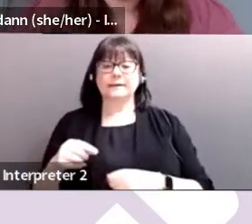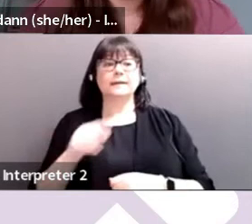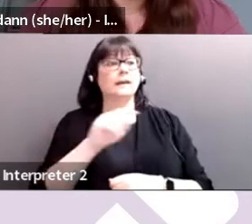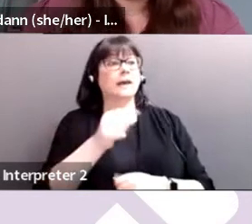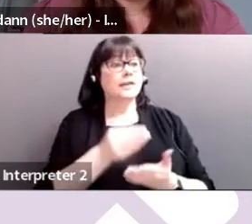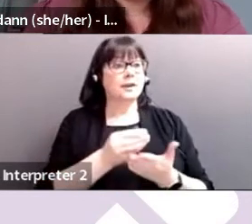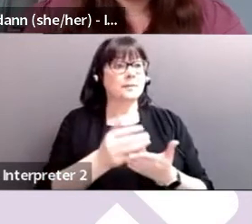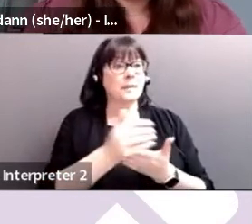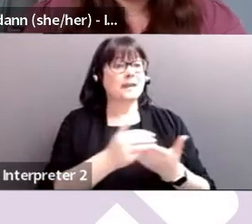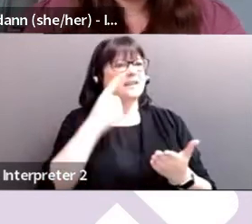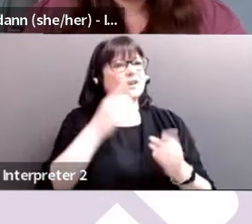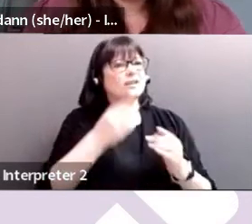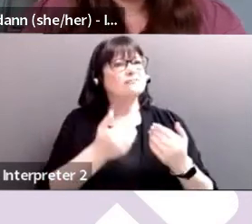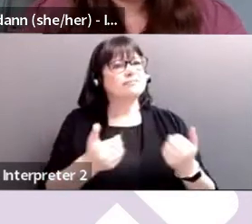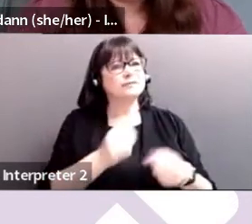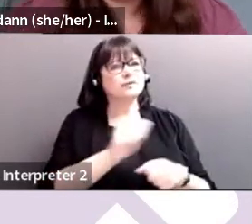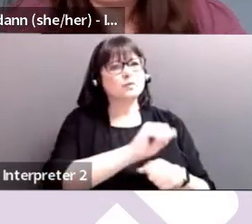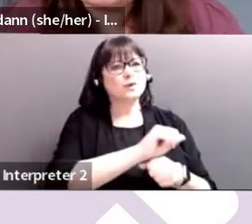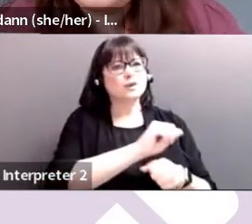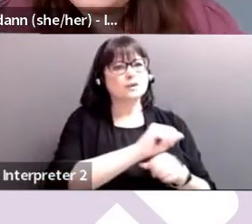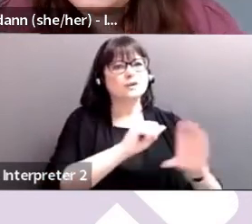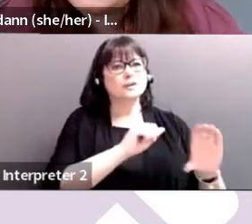still considered pre-revenue?